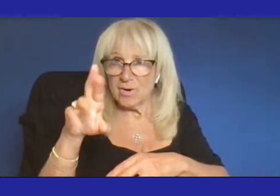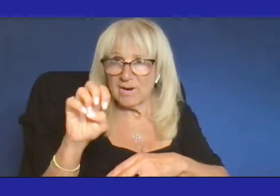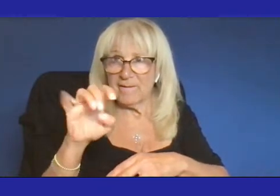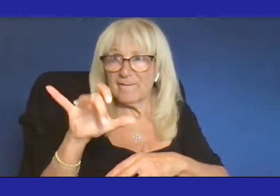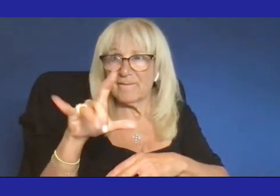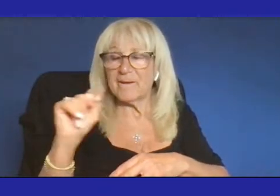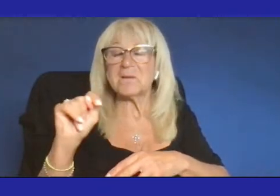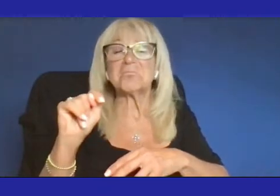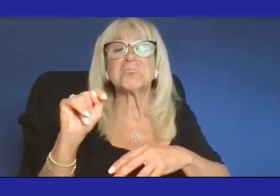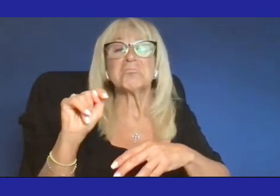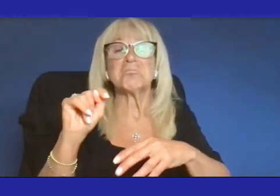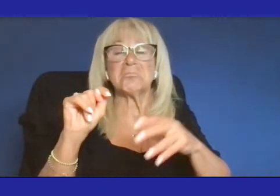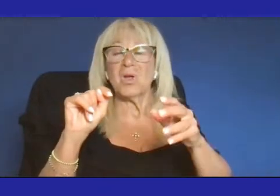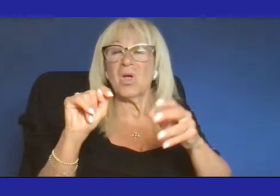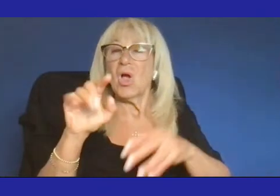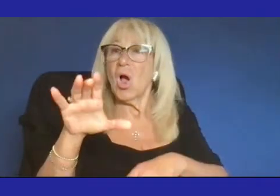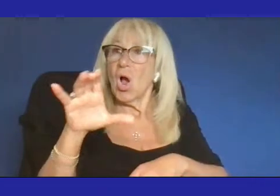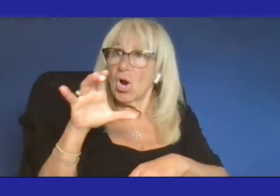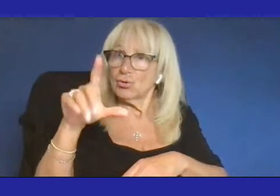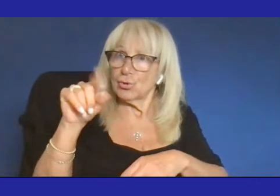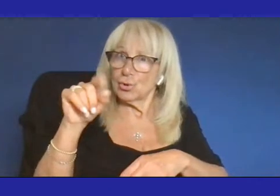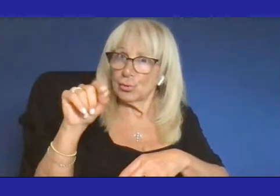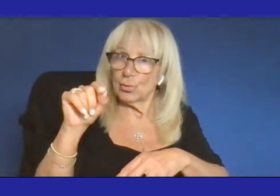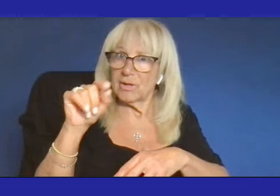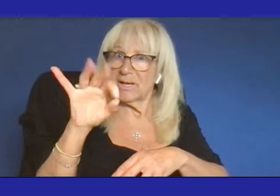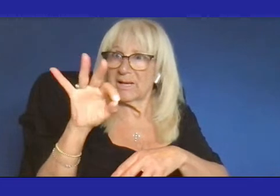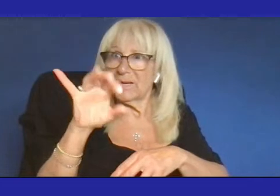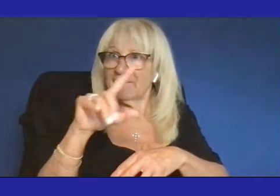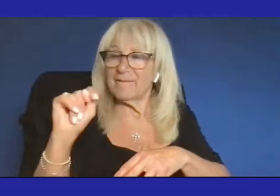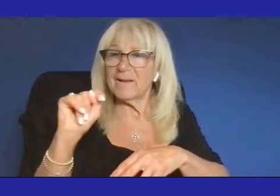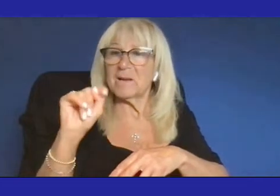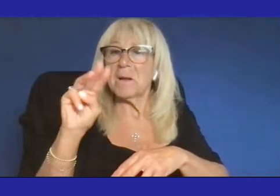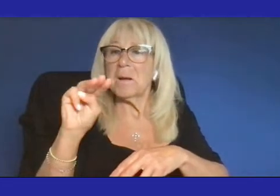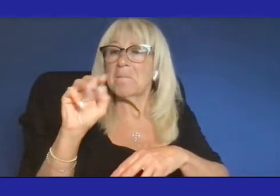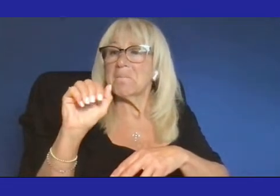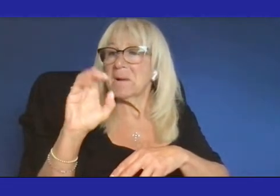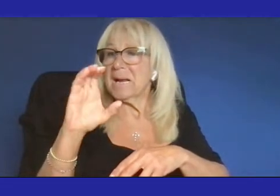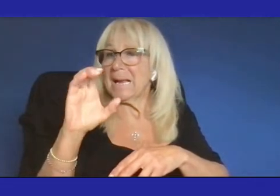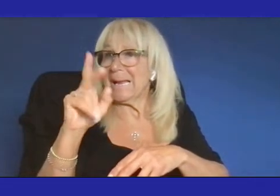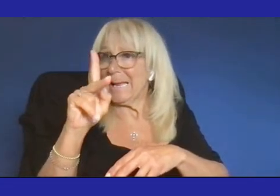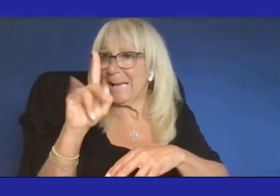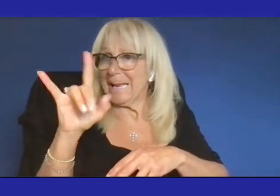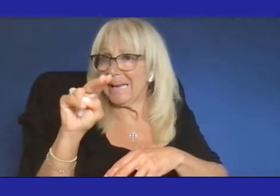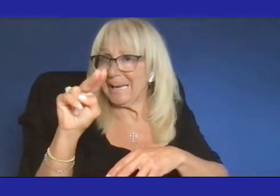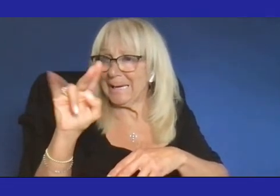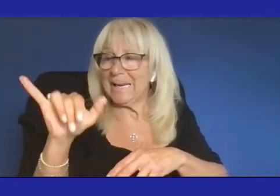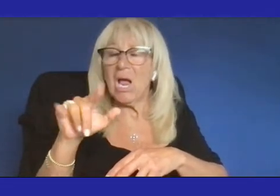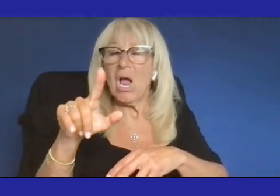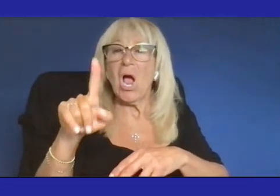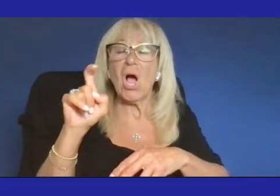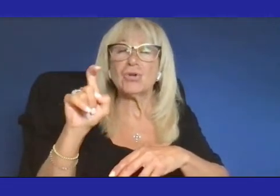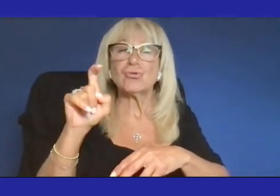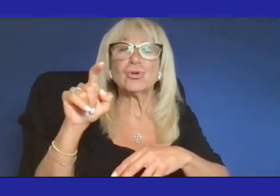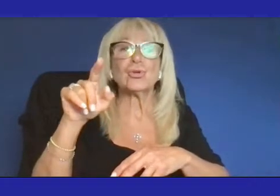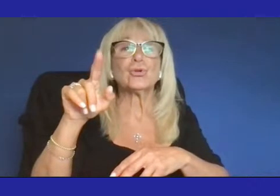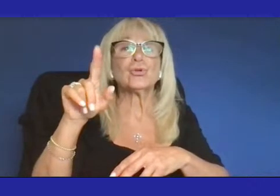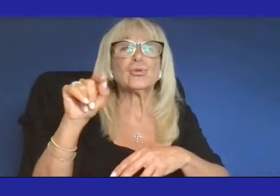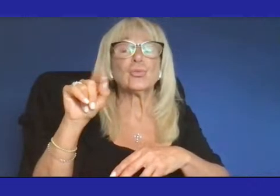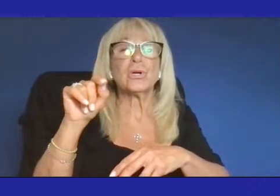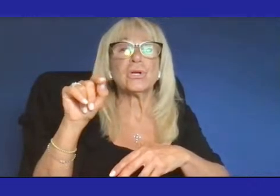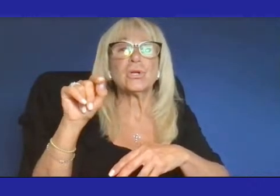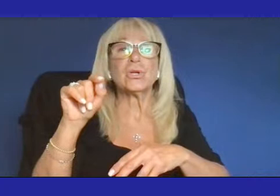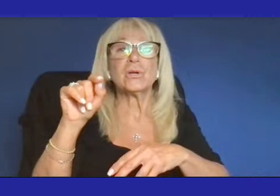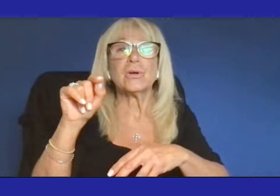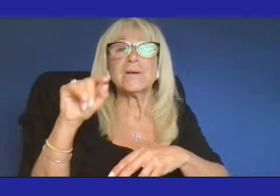square feet at New York City Hospitals McKinney, and 125 square feet at New York City Health and Hospitals